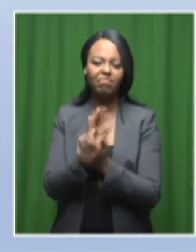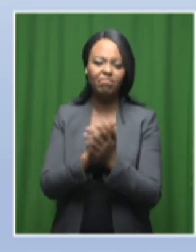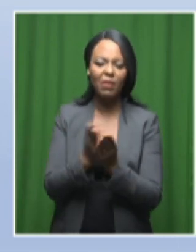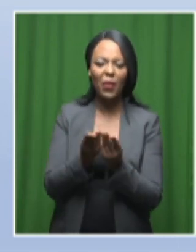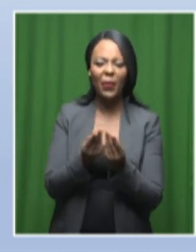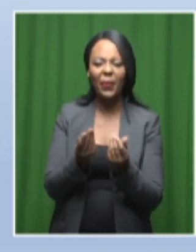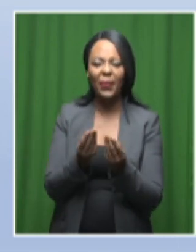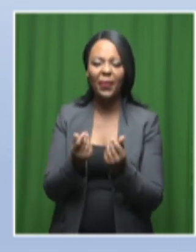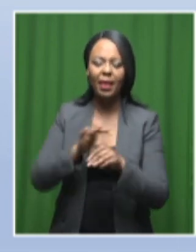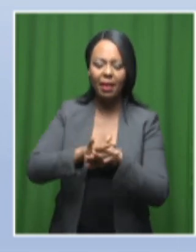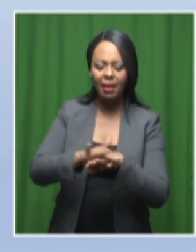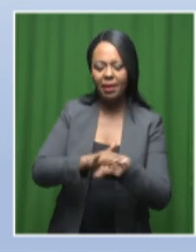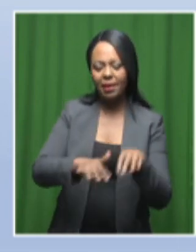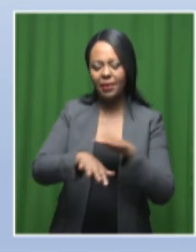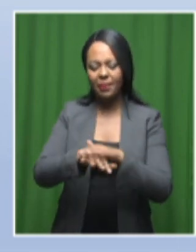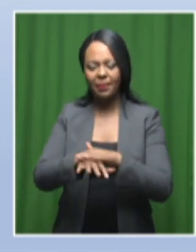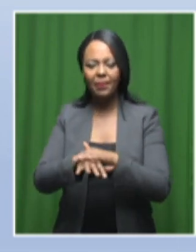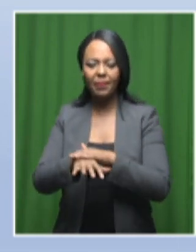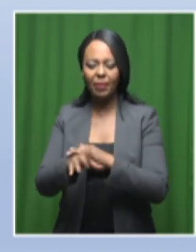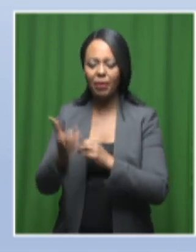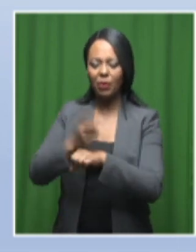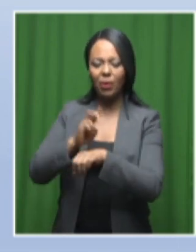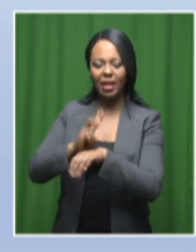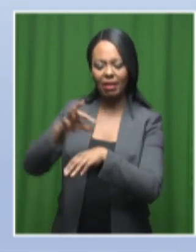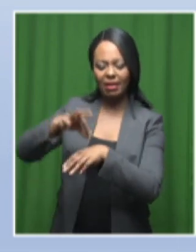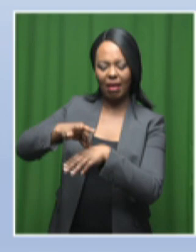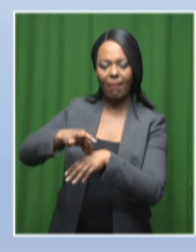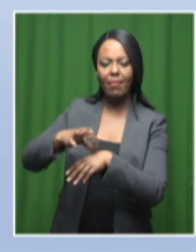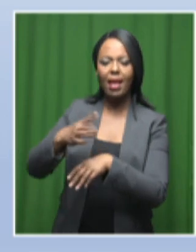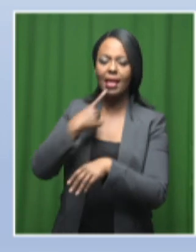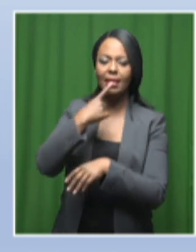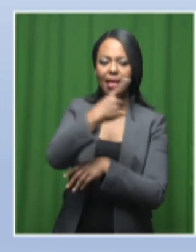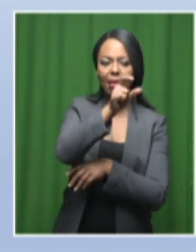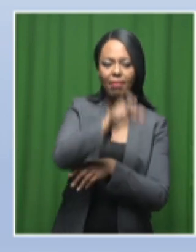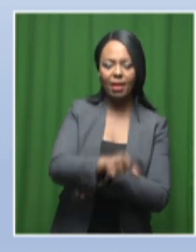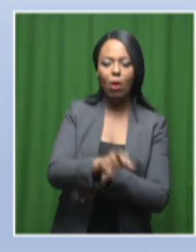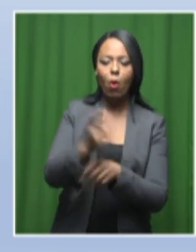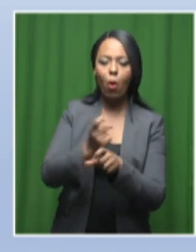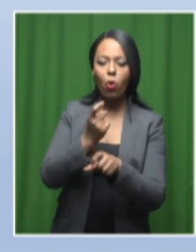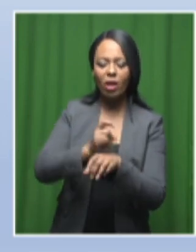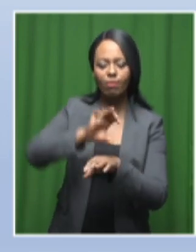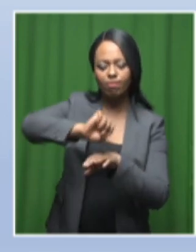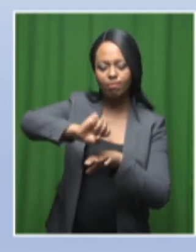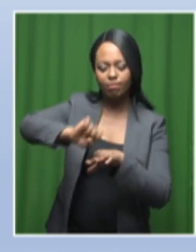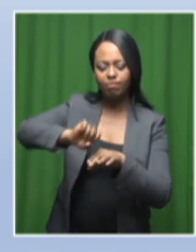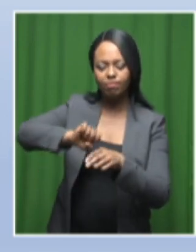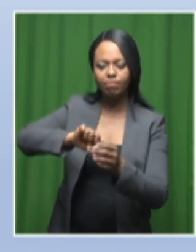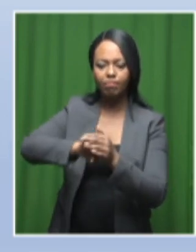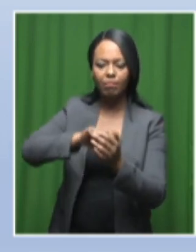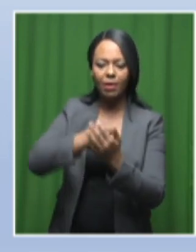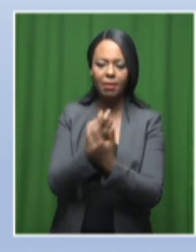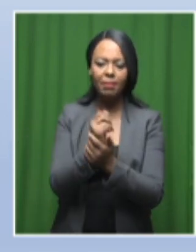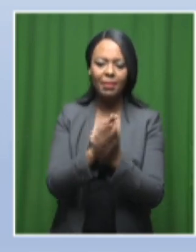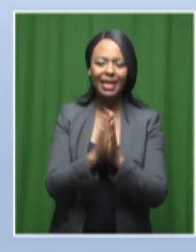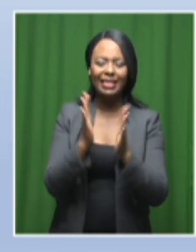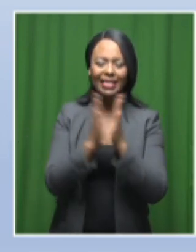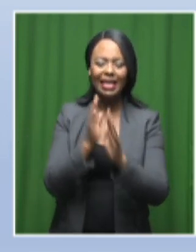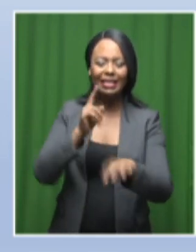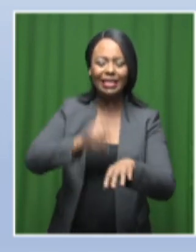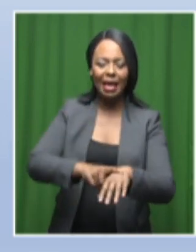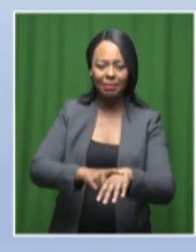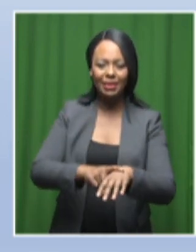from a prominent allergologist that he would tell his patients to apply moisturizers 10,000 times a day. Now, of course,